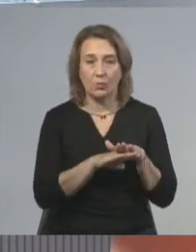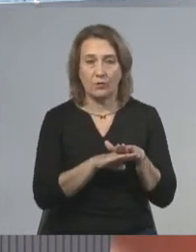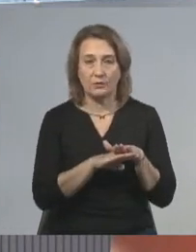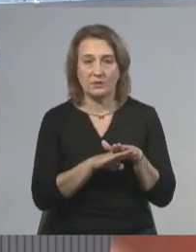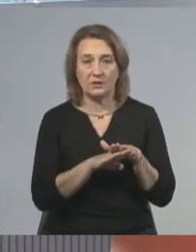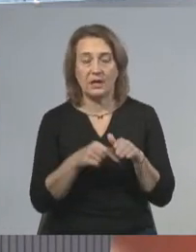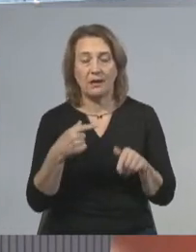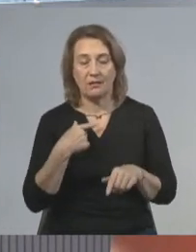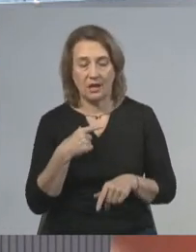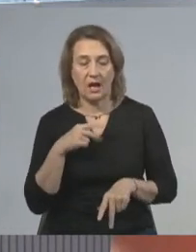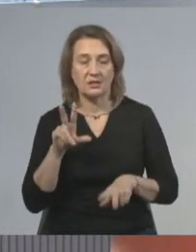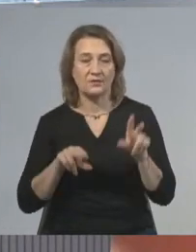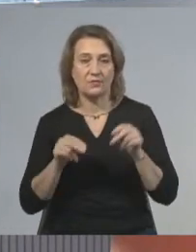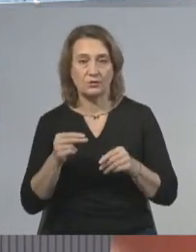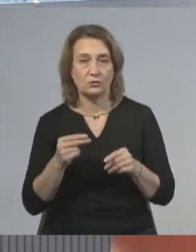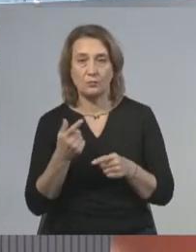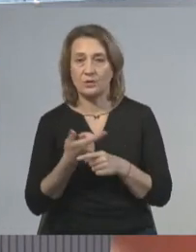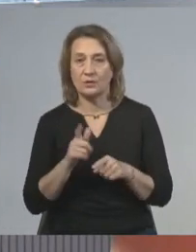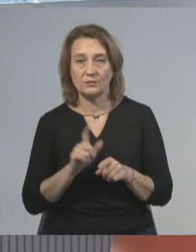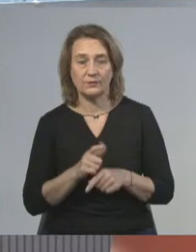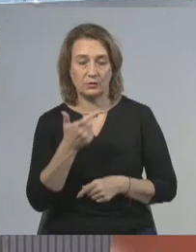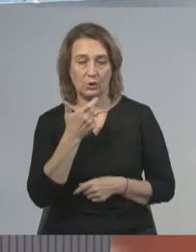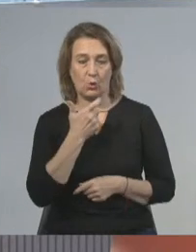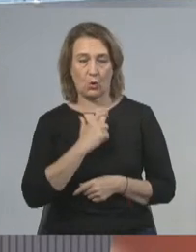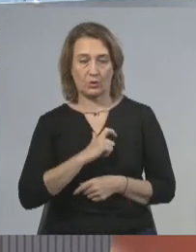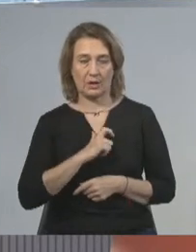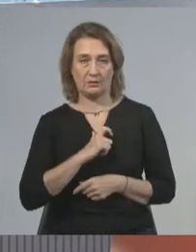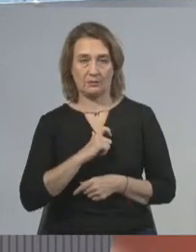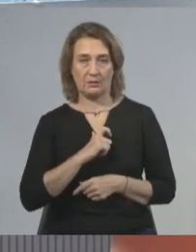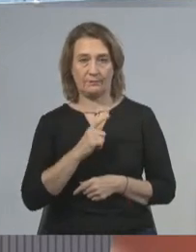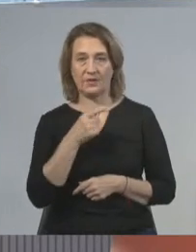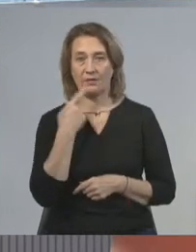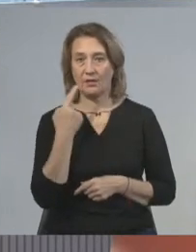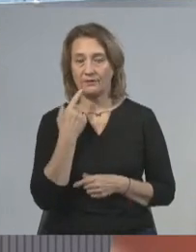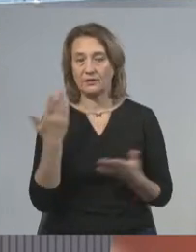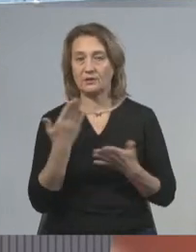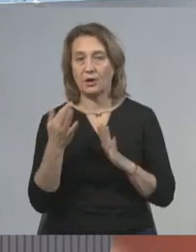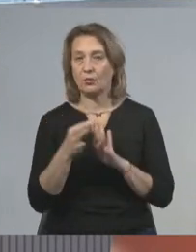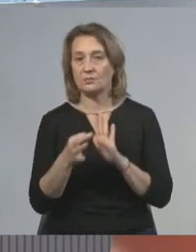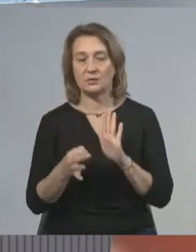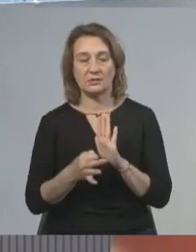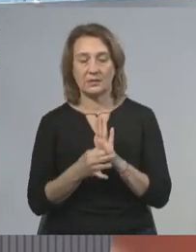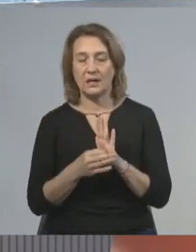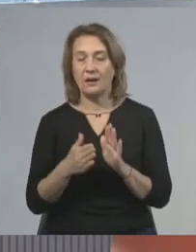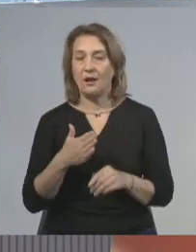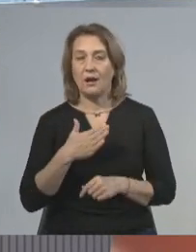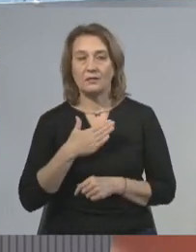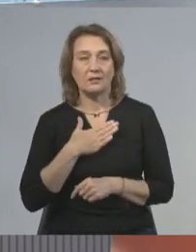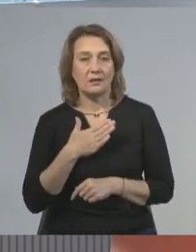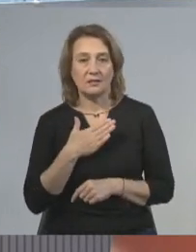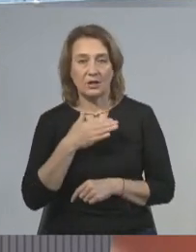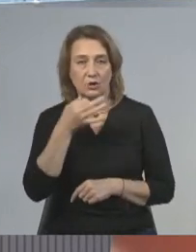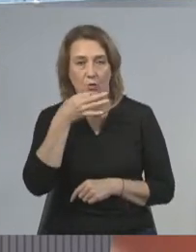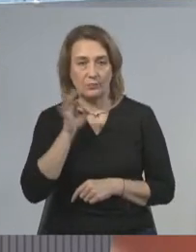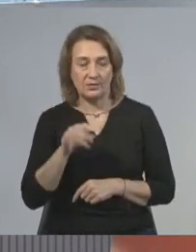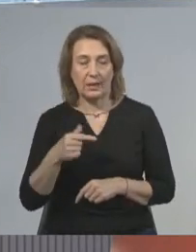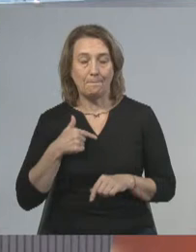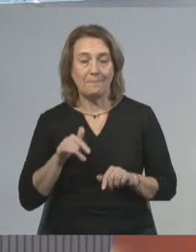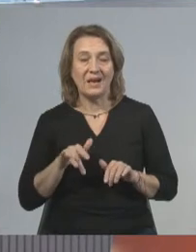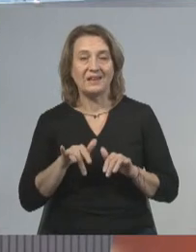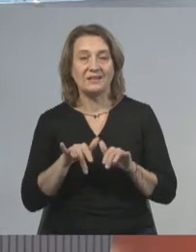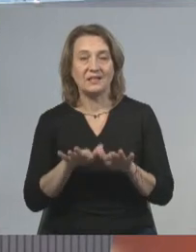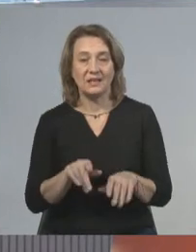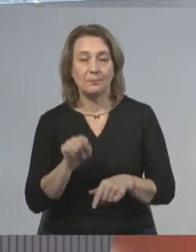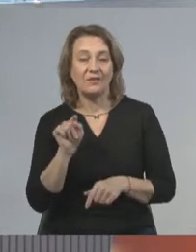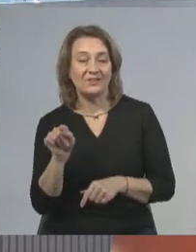who subordinates to whom i think it's not correct for us to give this kind of assessment because it's we are not competent here